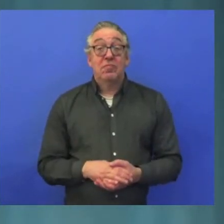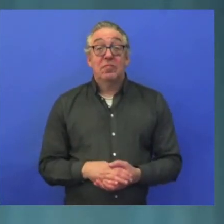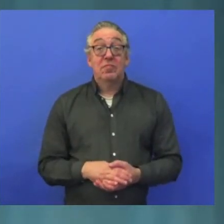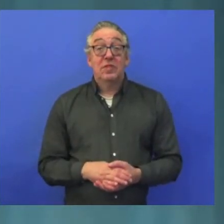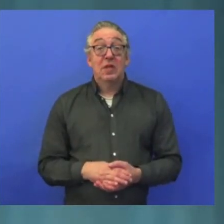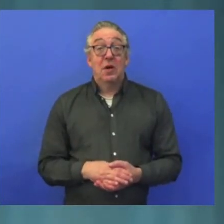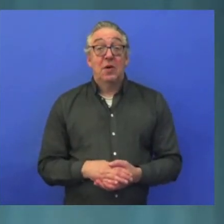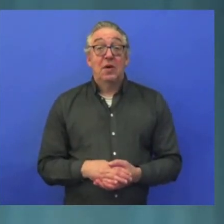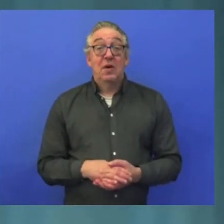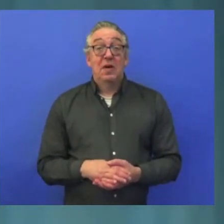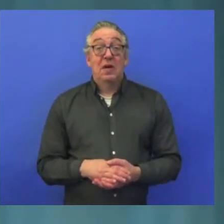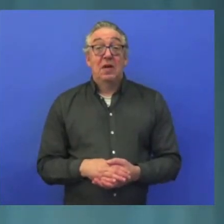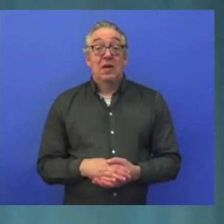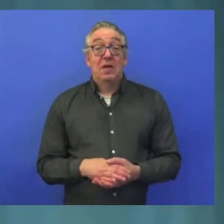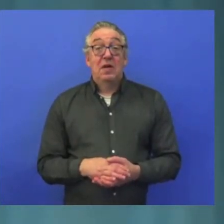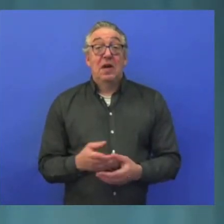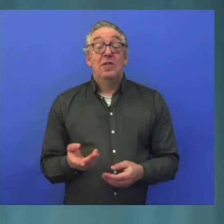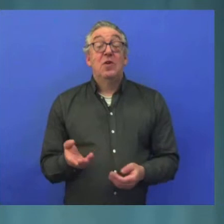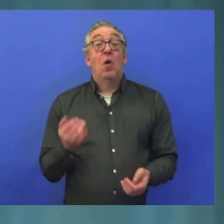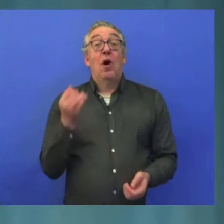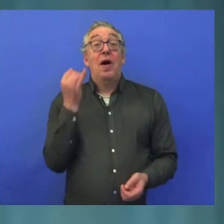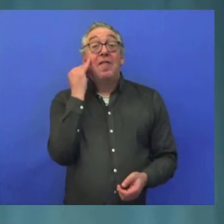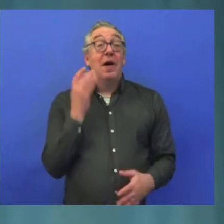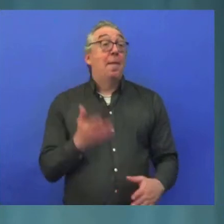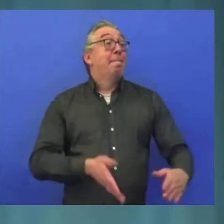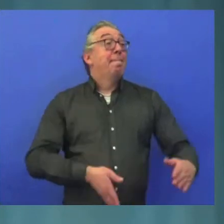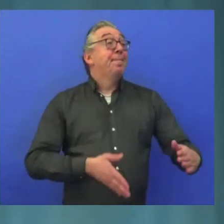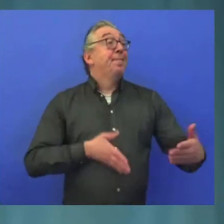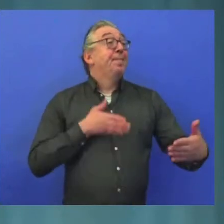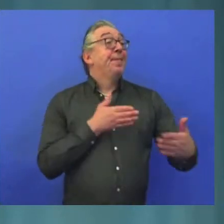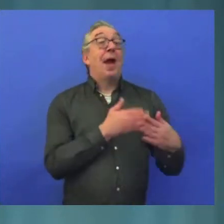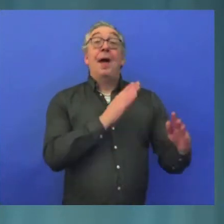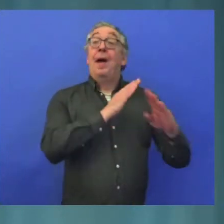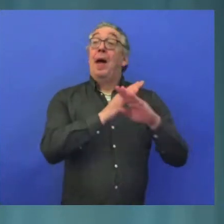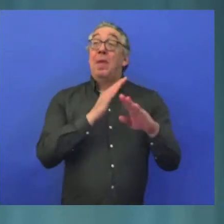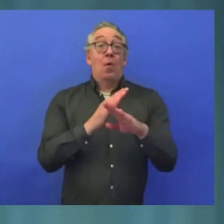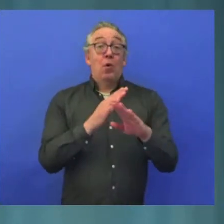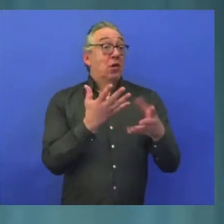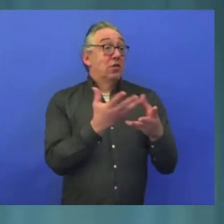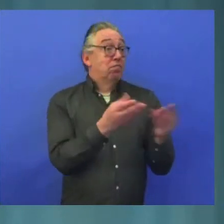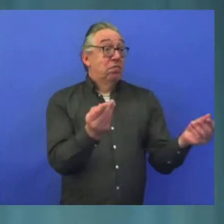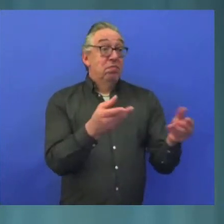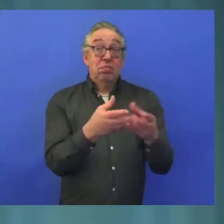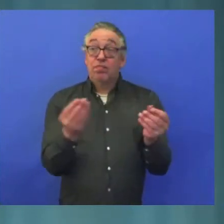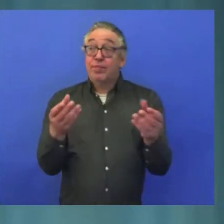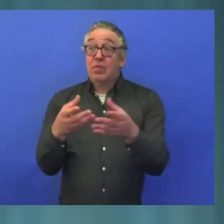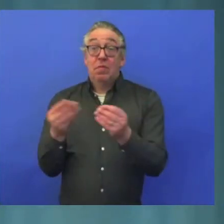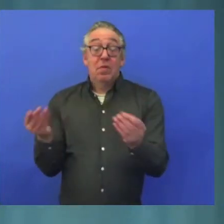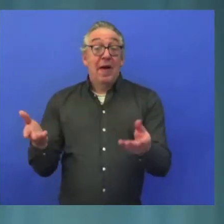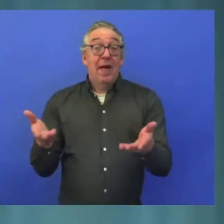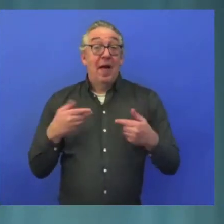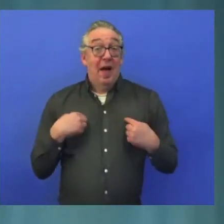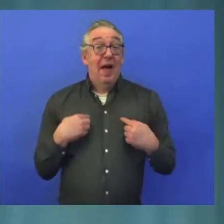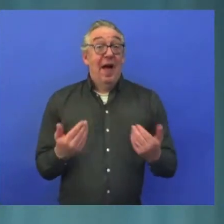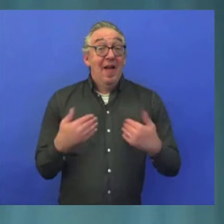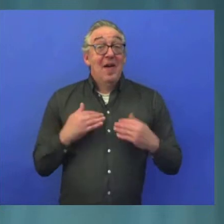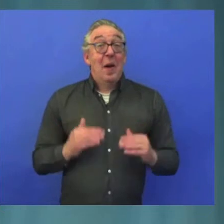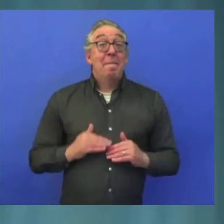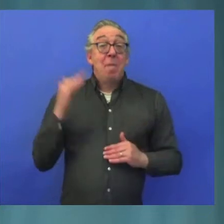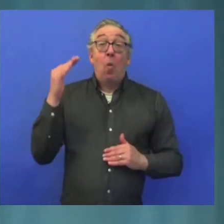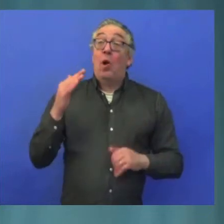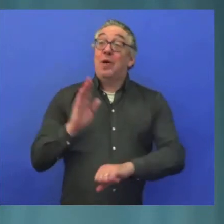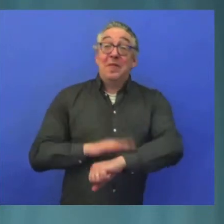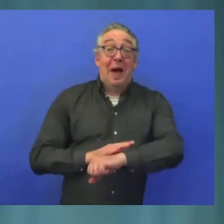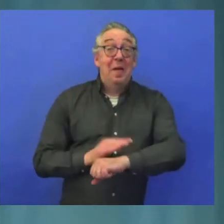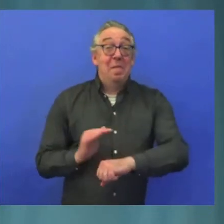the barriers are no more there is more energy and time to do what you